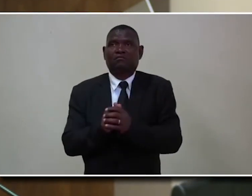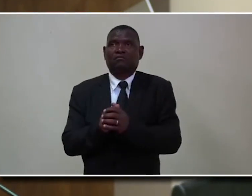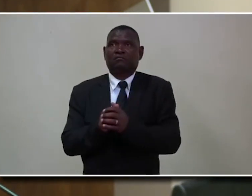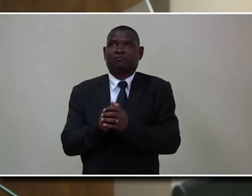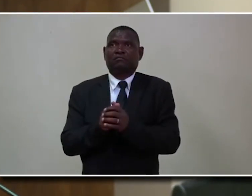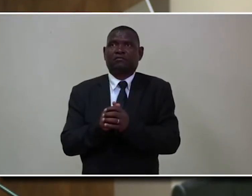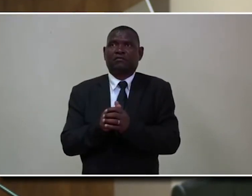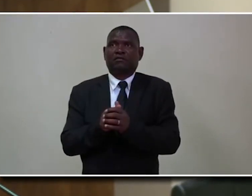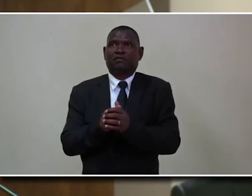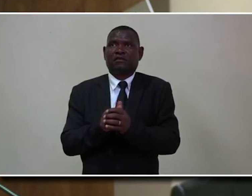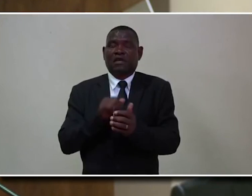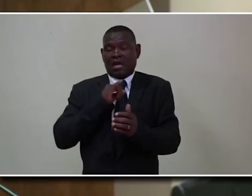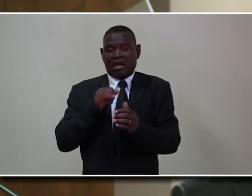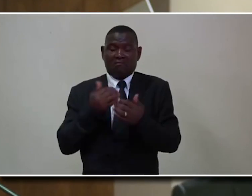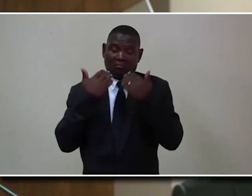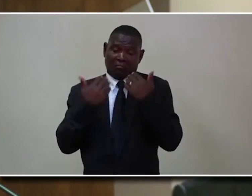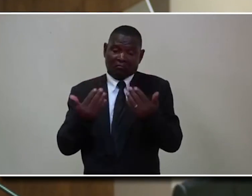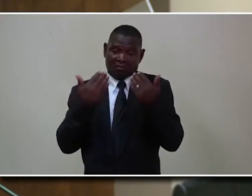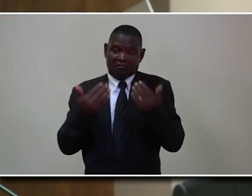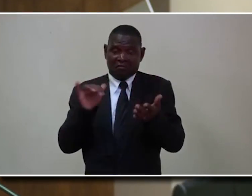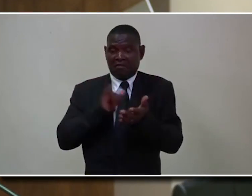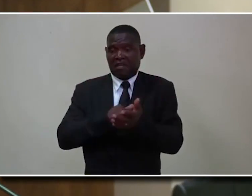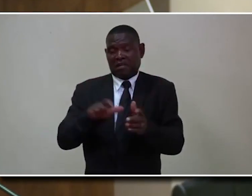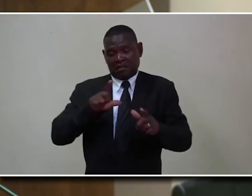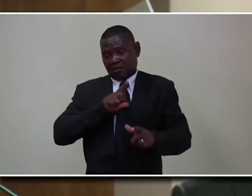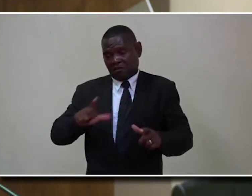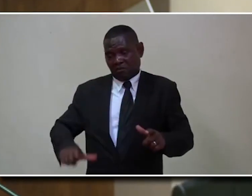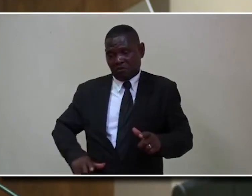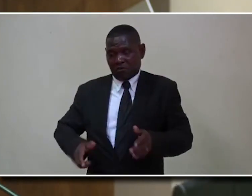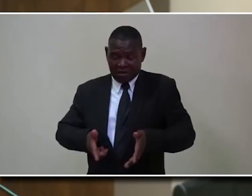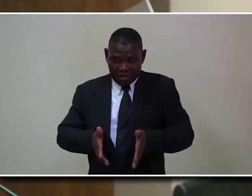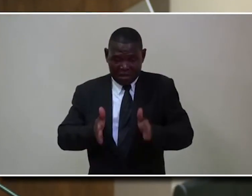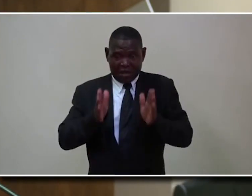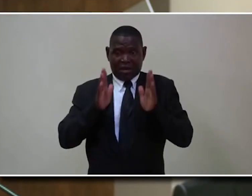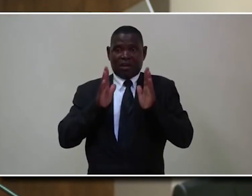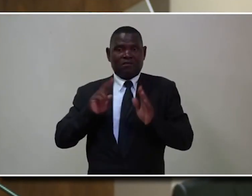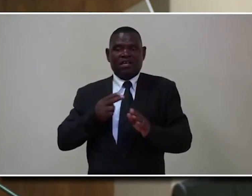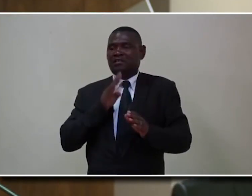I'm grateful and humbled that the Lord permitted us to be together this morning.